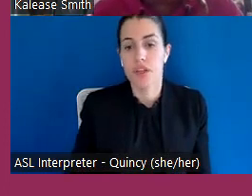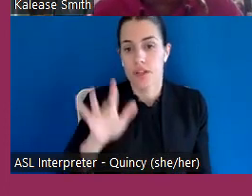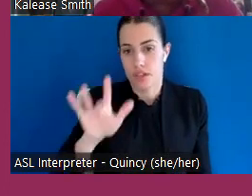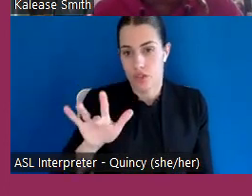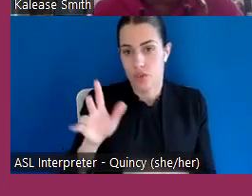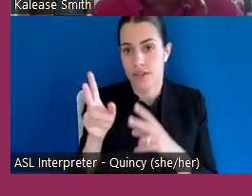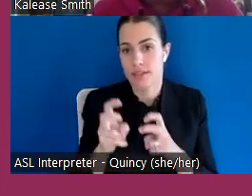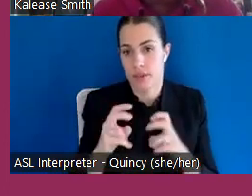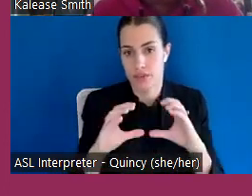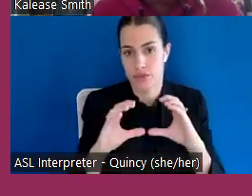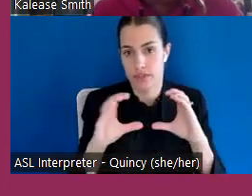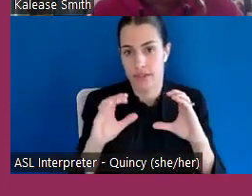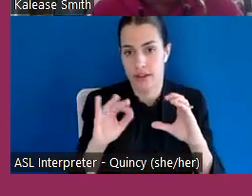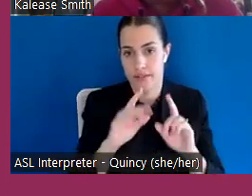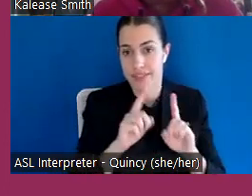attendance.